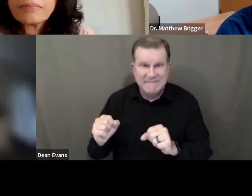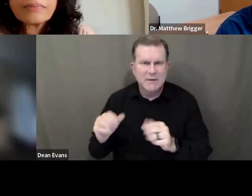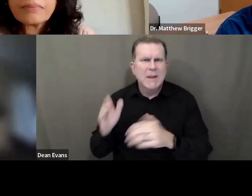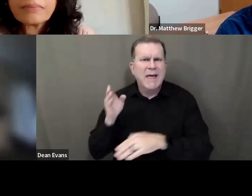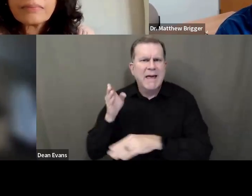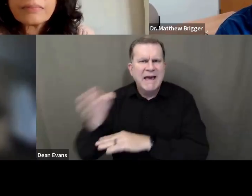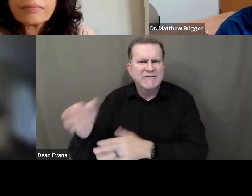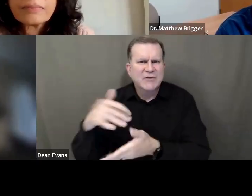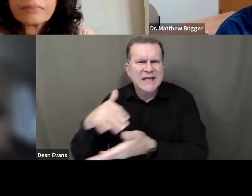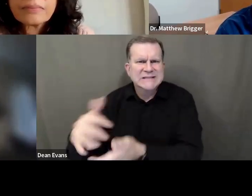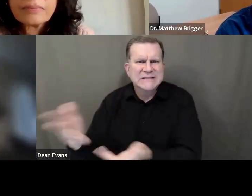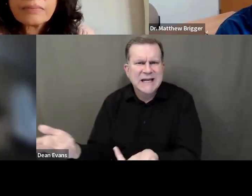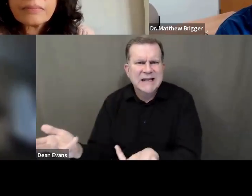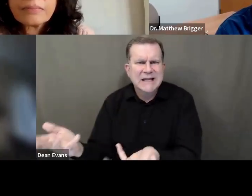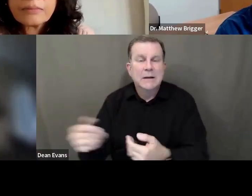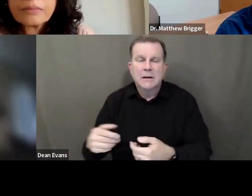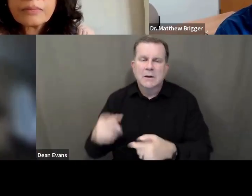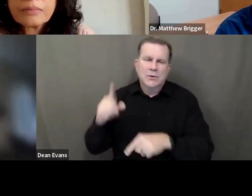like that.